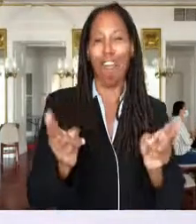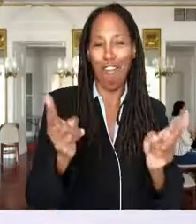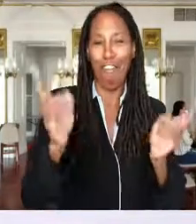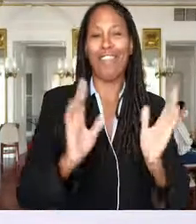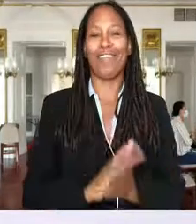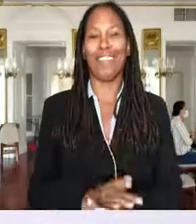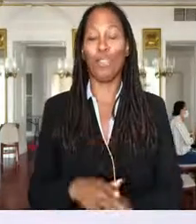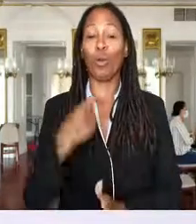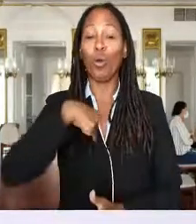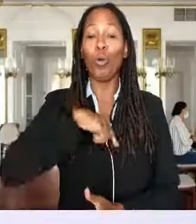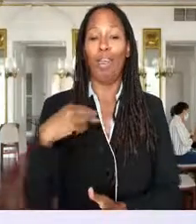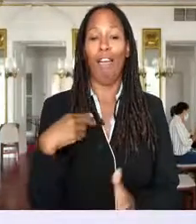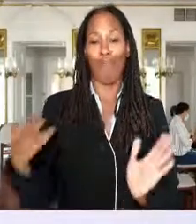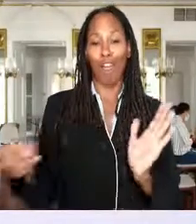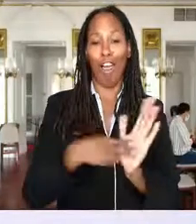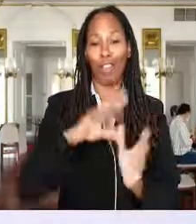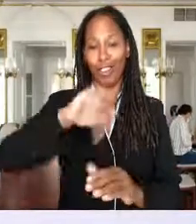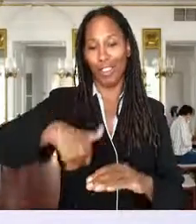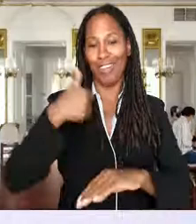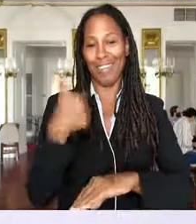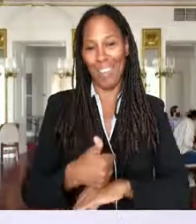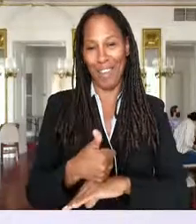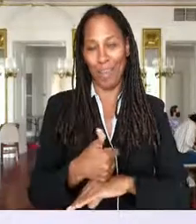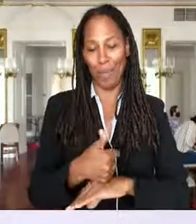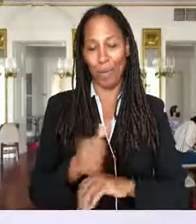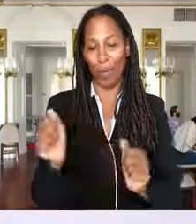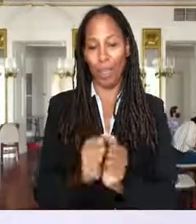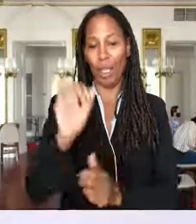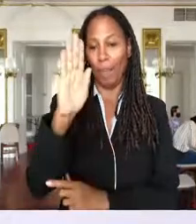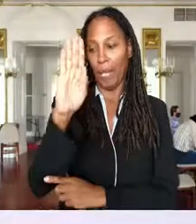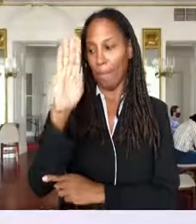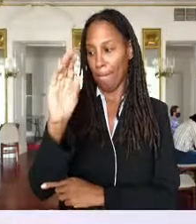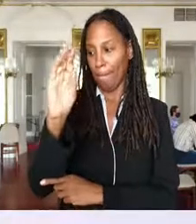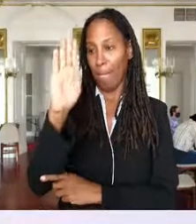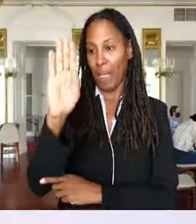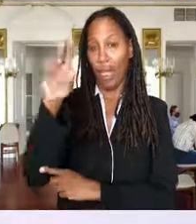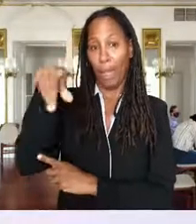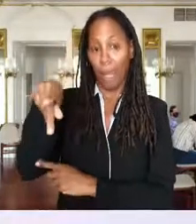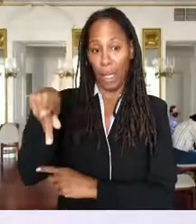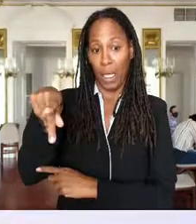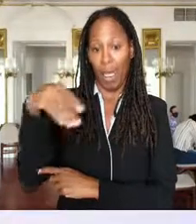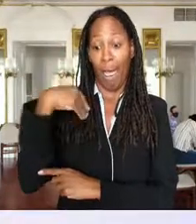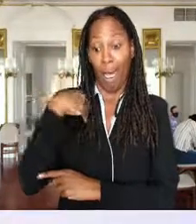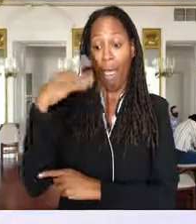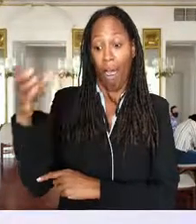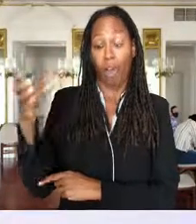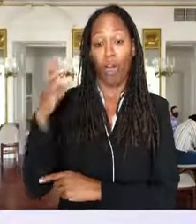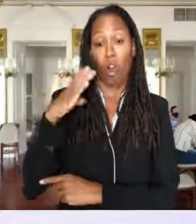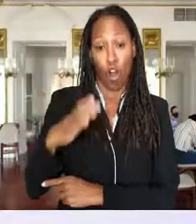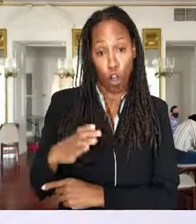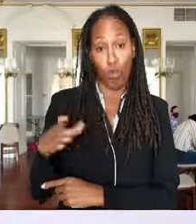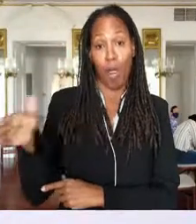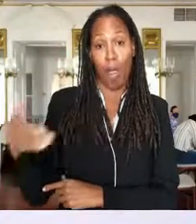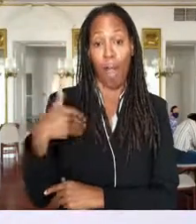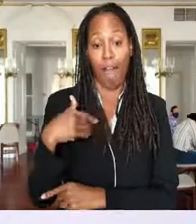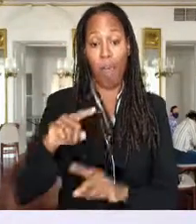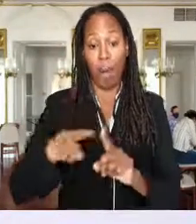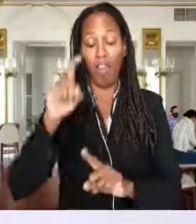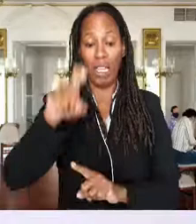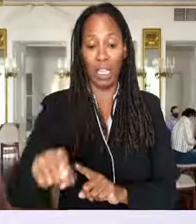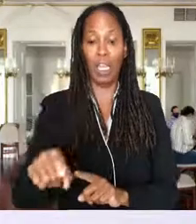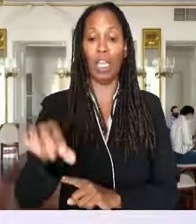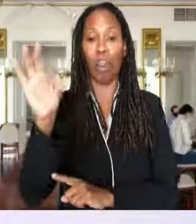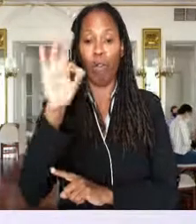They also have contracts in place with BP at this point, so they have a customer to sell their product. They just need to get the refinery